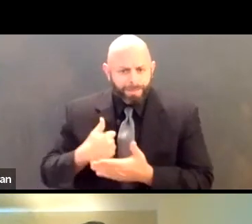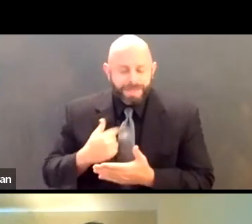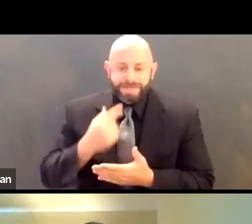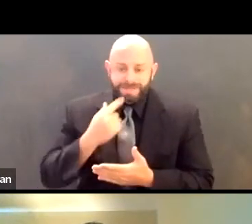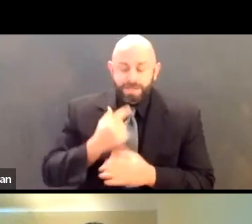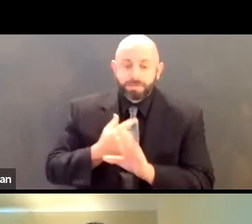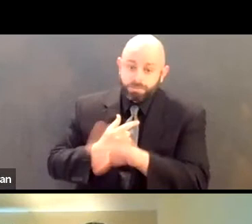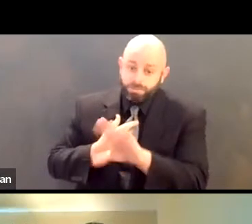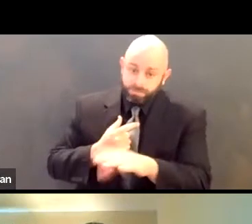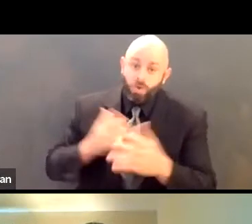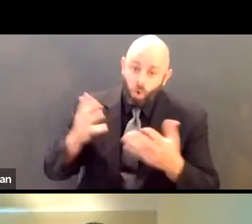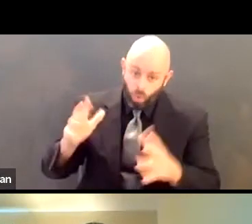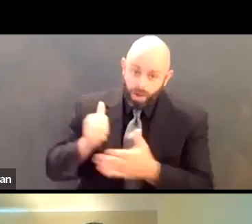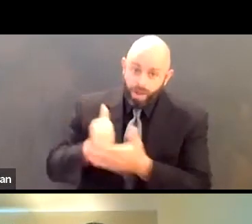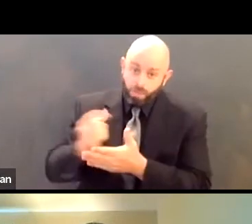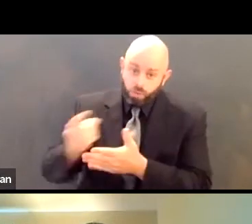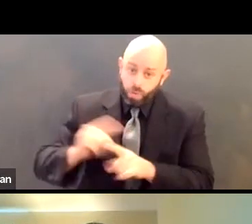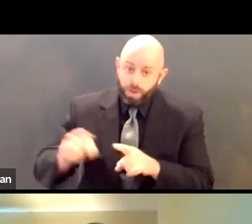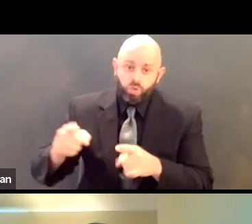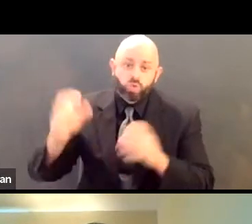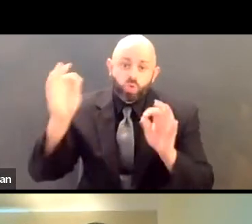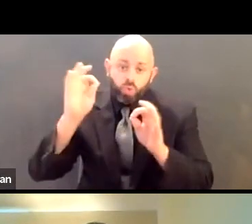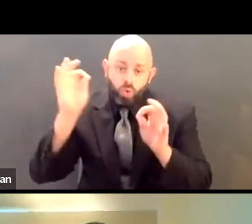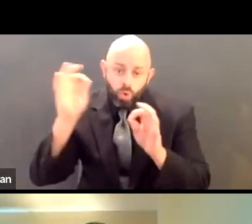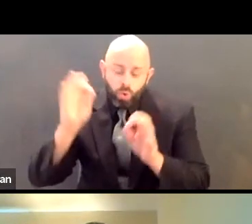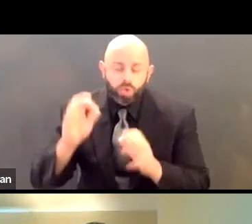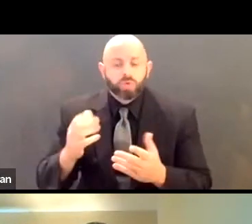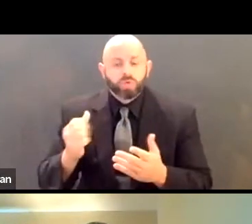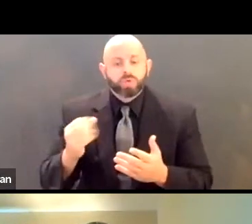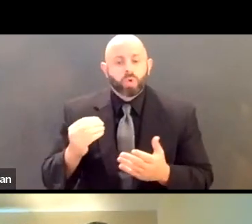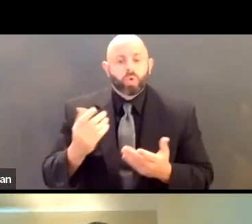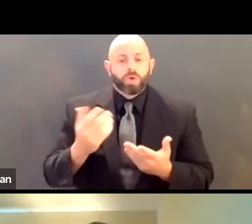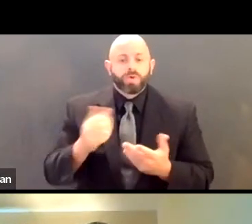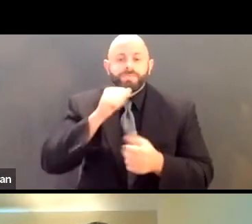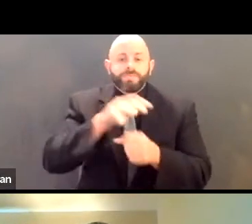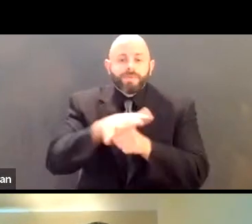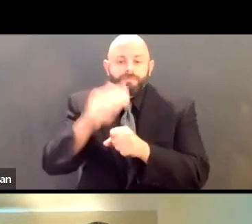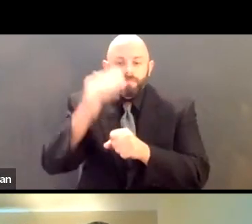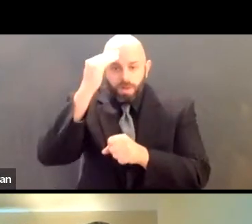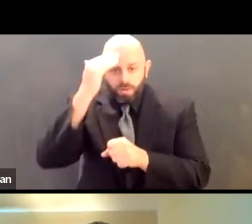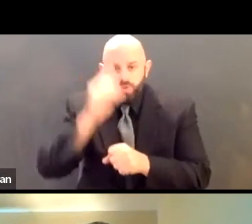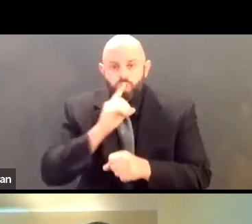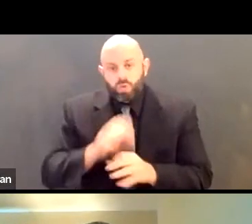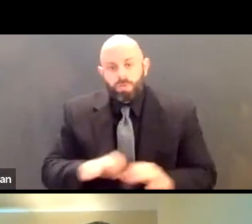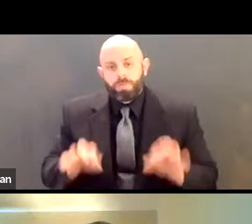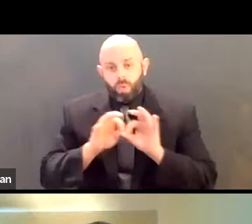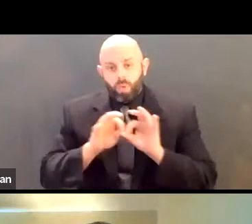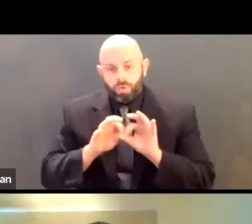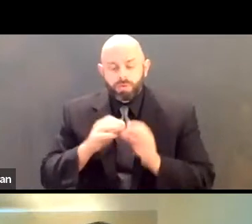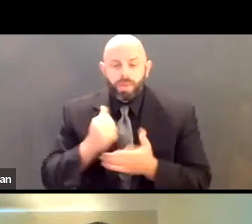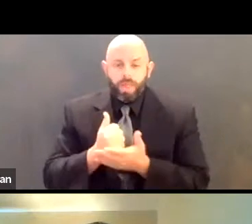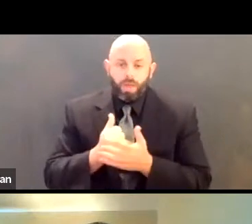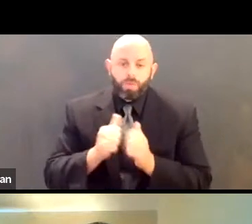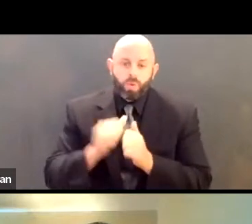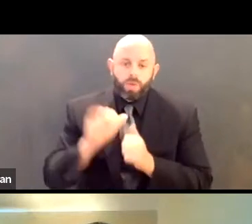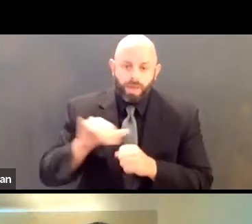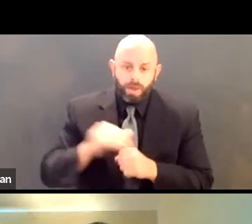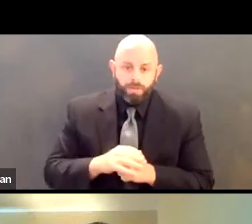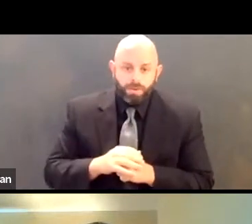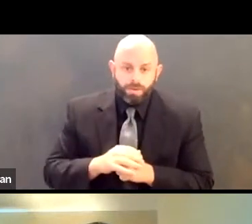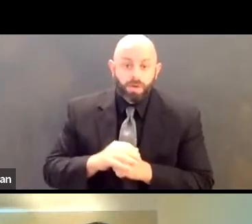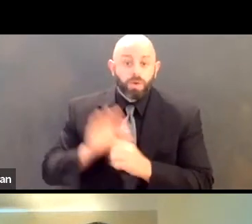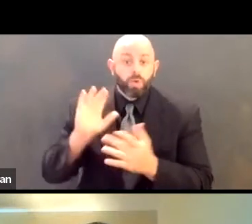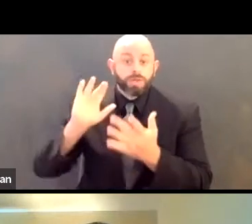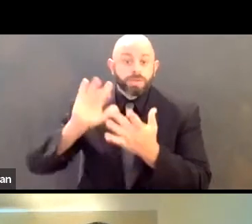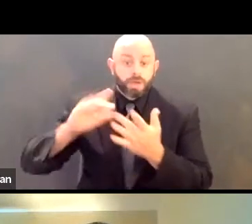know, sometimes. And so the lack of knowledge really, really is important to increase that. And reaching out to employers and